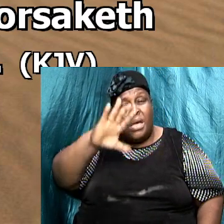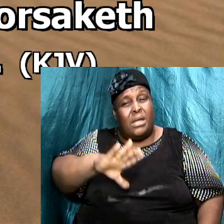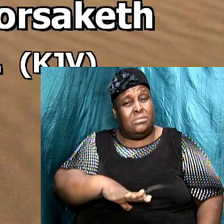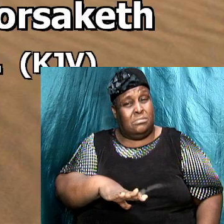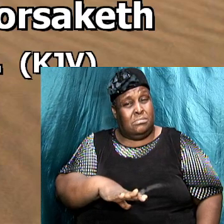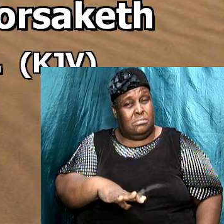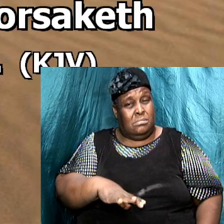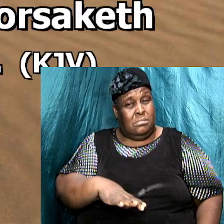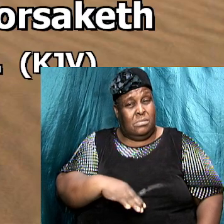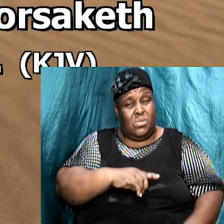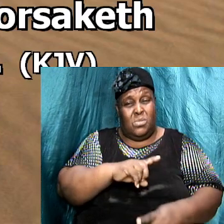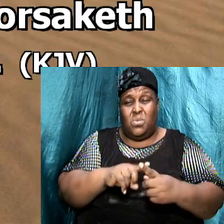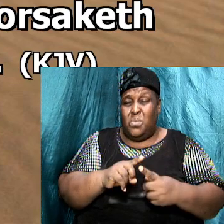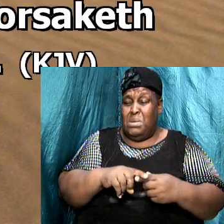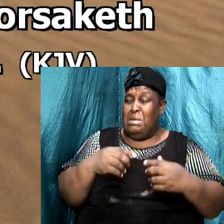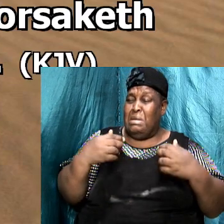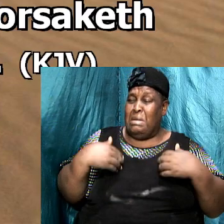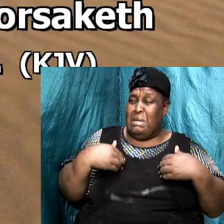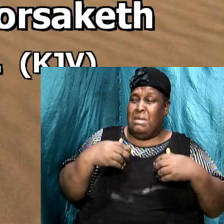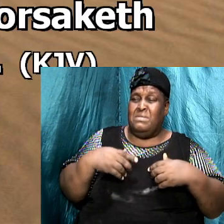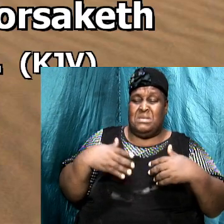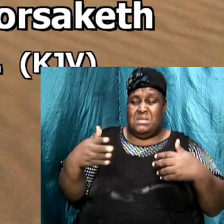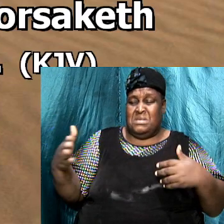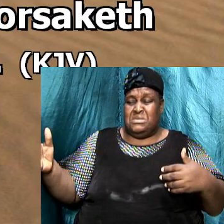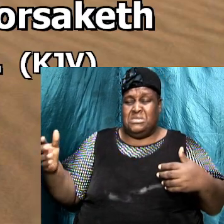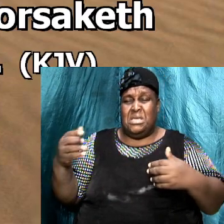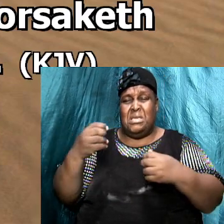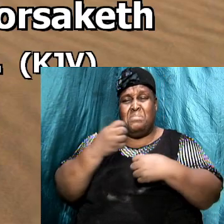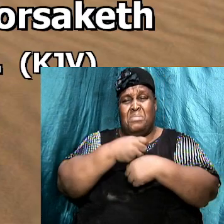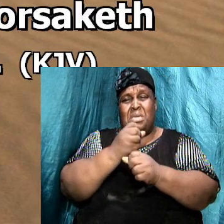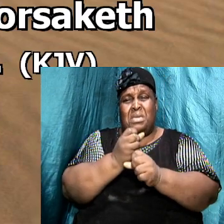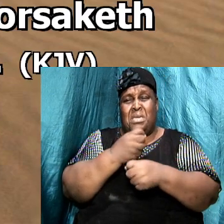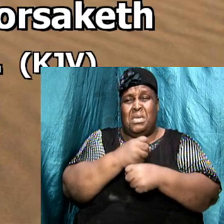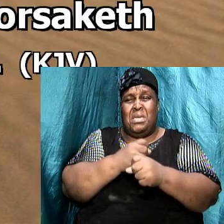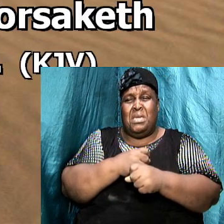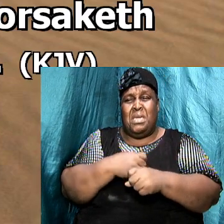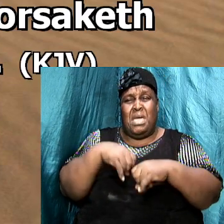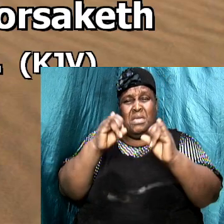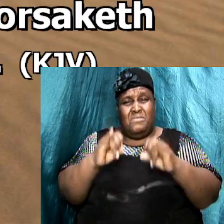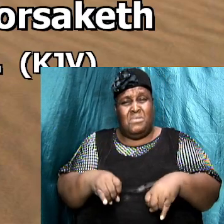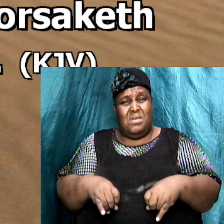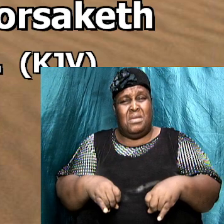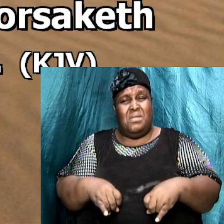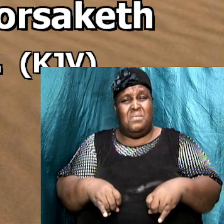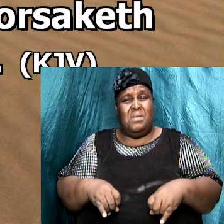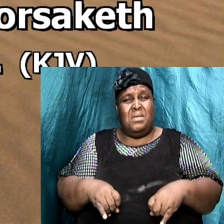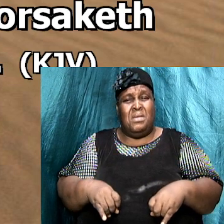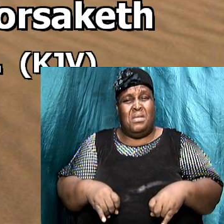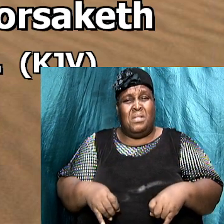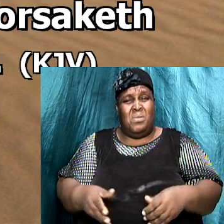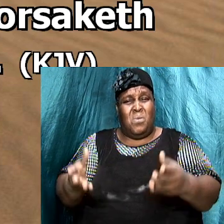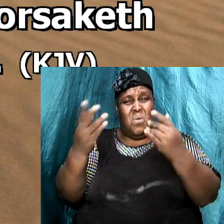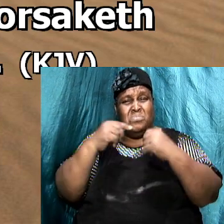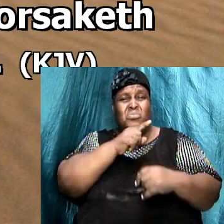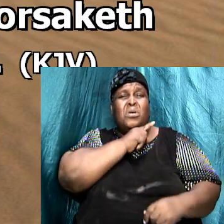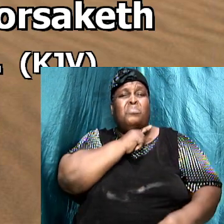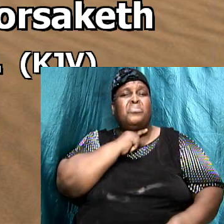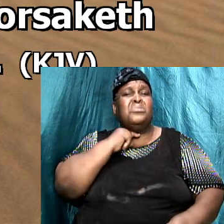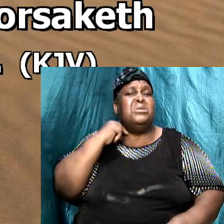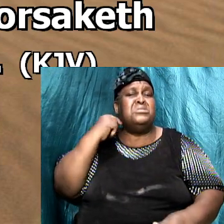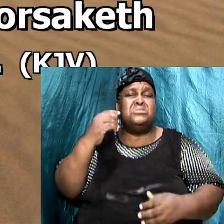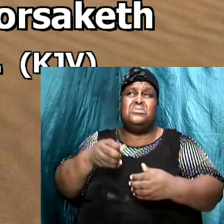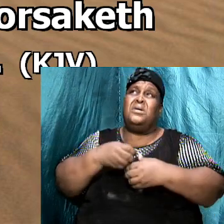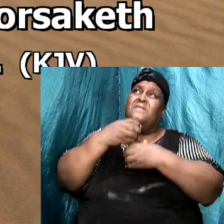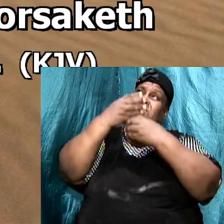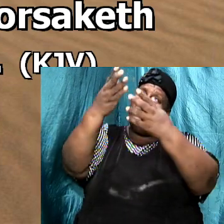we have this system set up that individuals need to come to a priest to confess their sins, the Bible